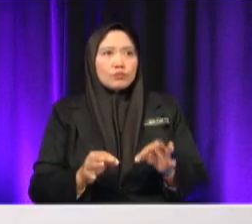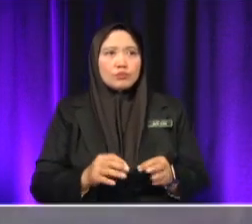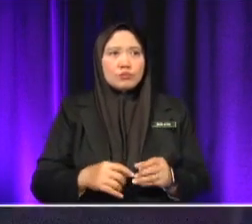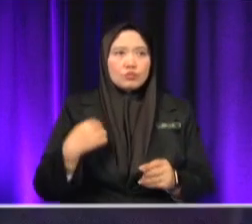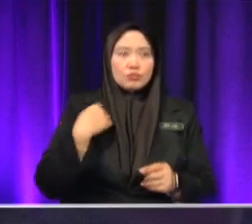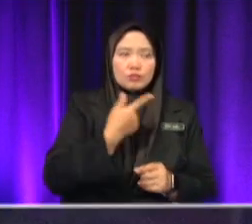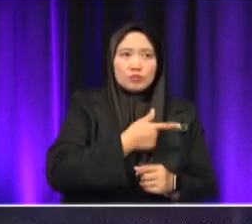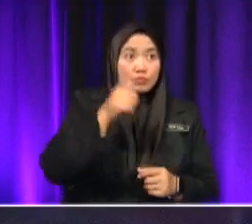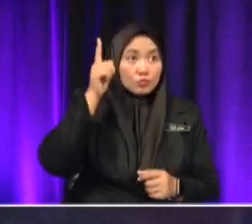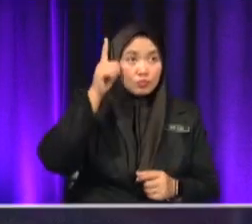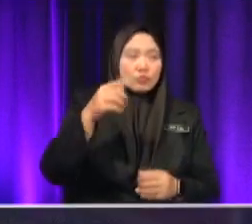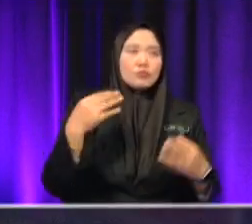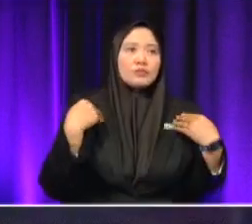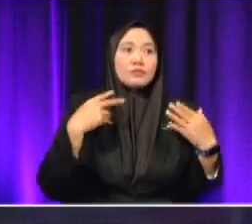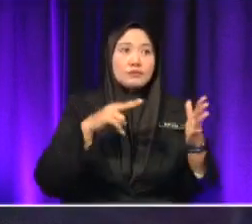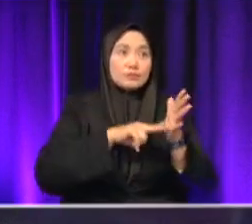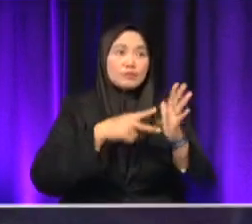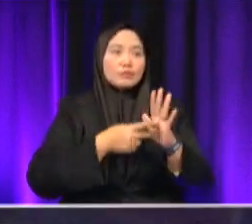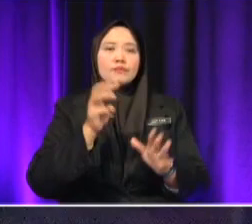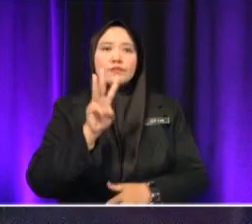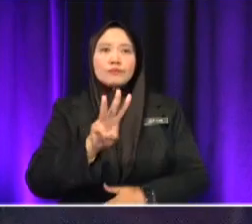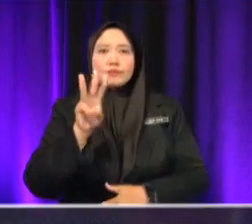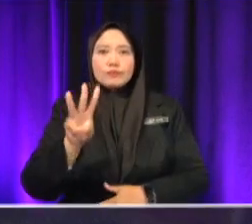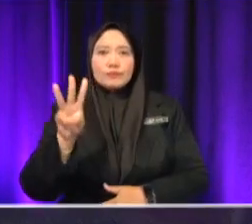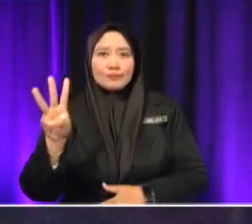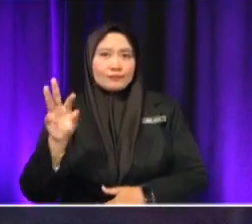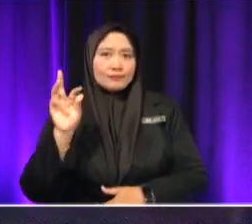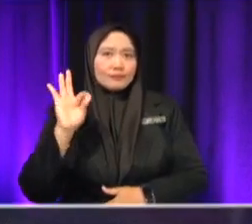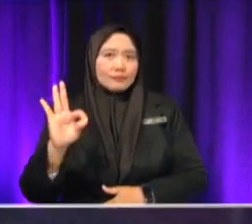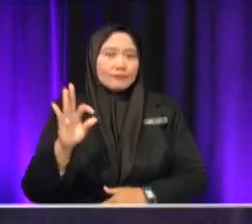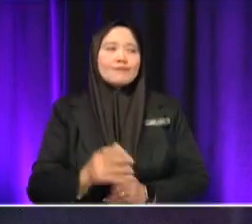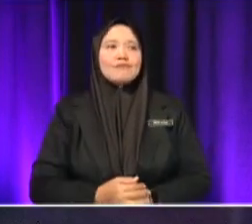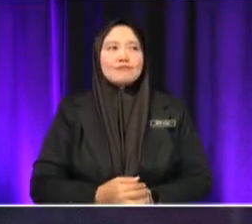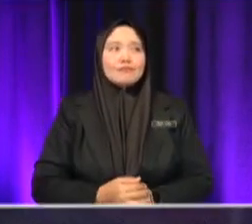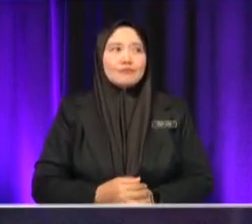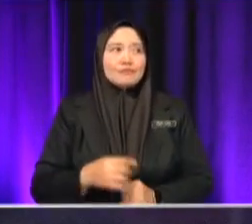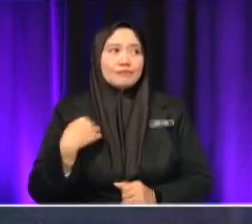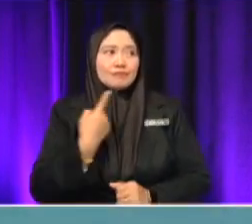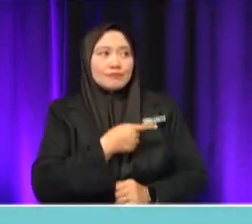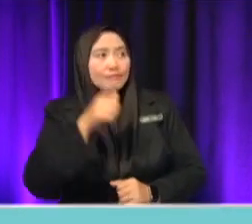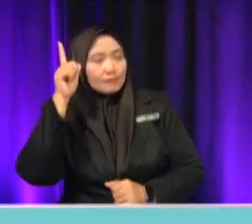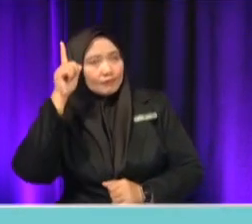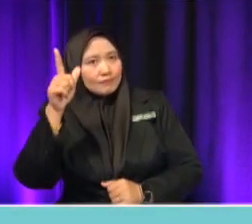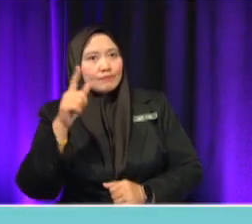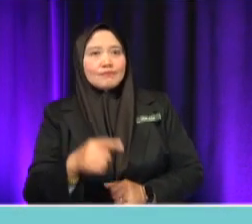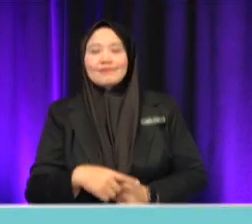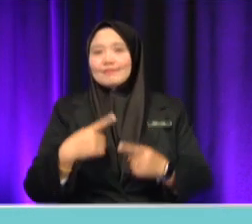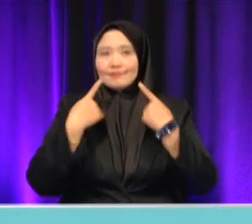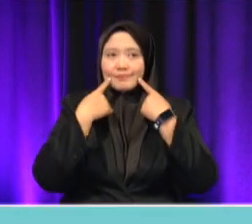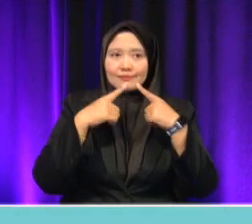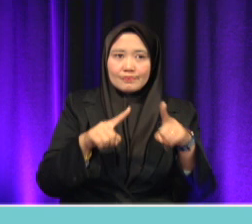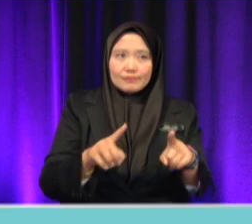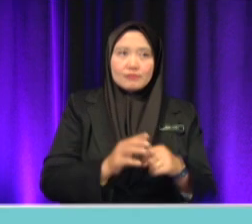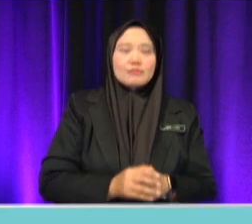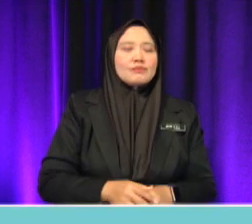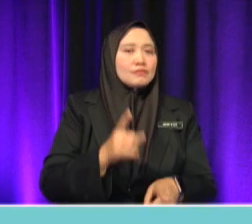behind the abbreviation WWF. Interesting. Yeah. So now let's have a look at the answer. Okay, yes, correct,